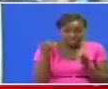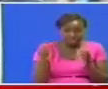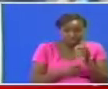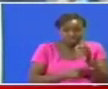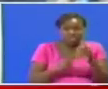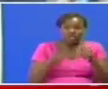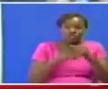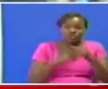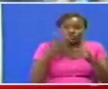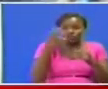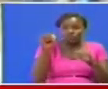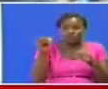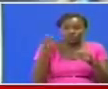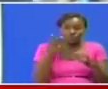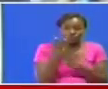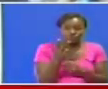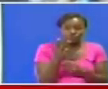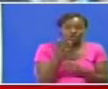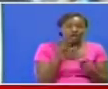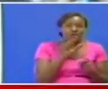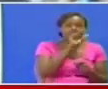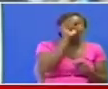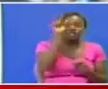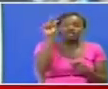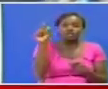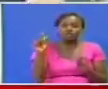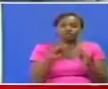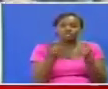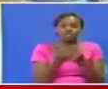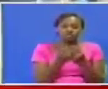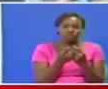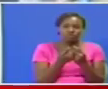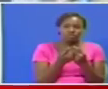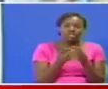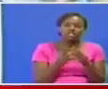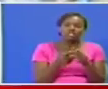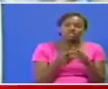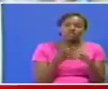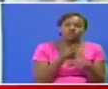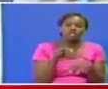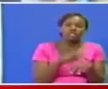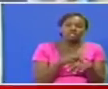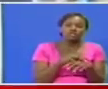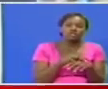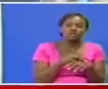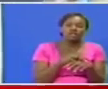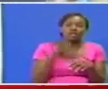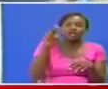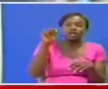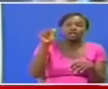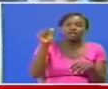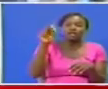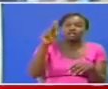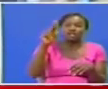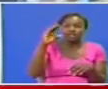2002. And of course, the Rainbow team linked up with the National Alliance Party of Kenya under